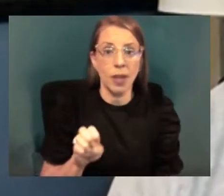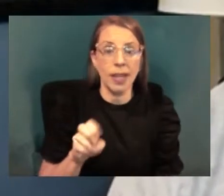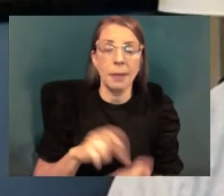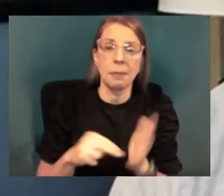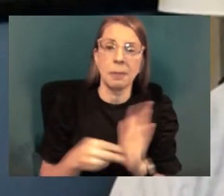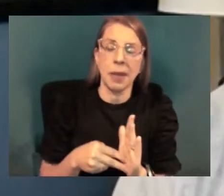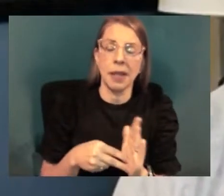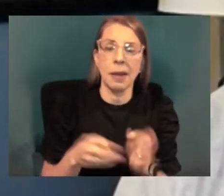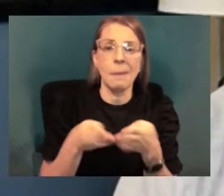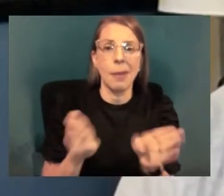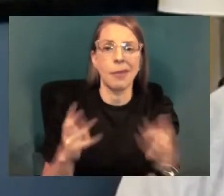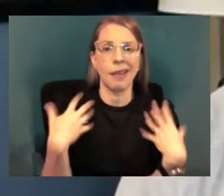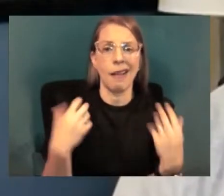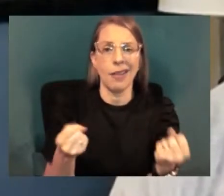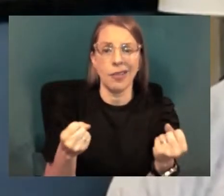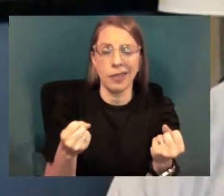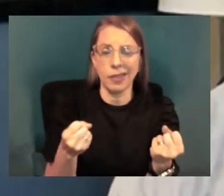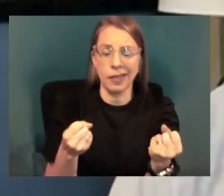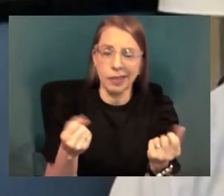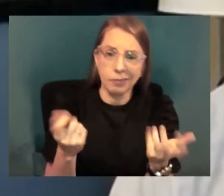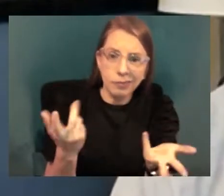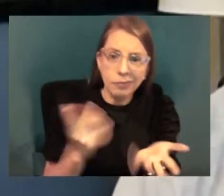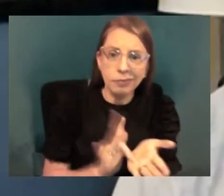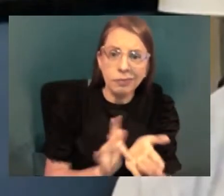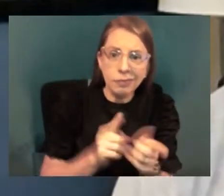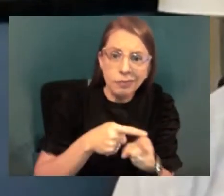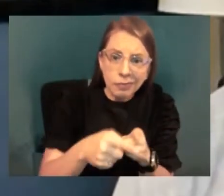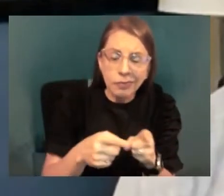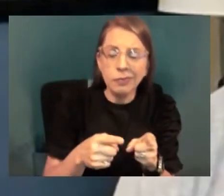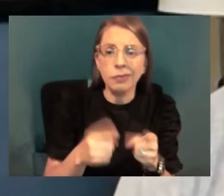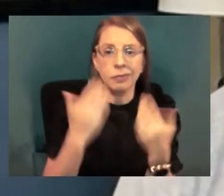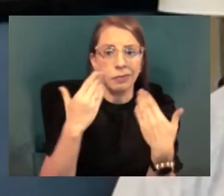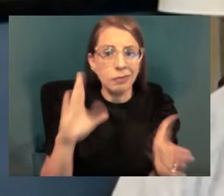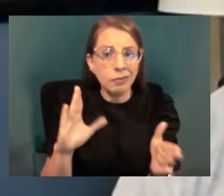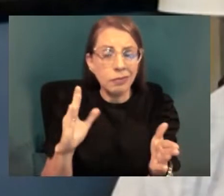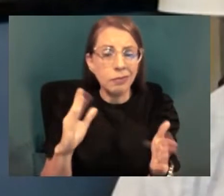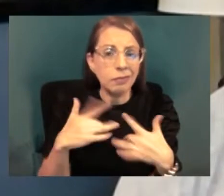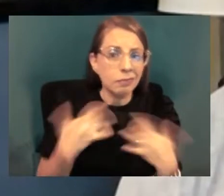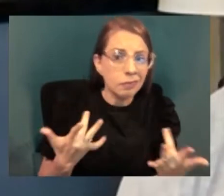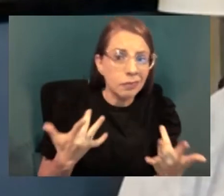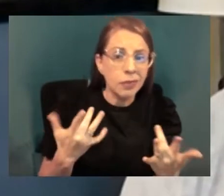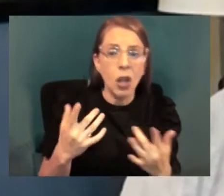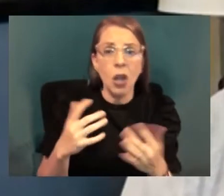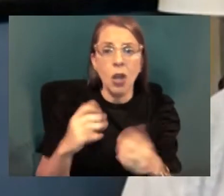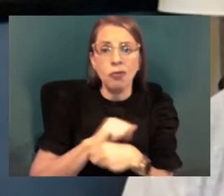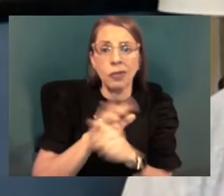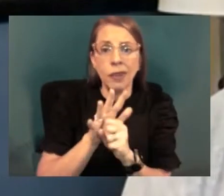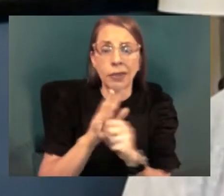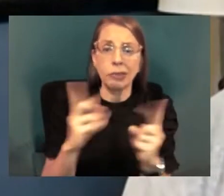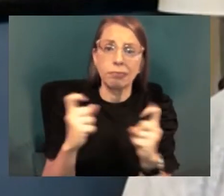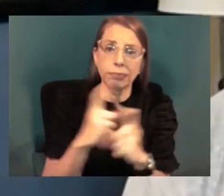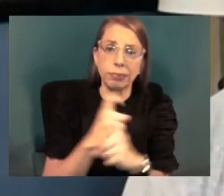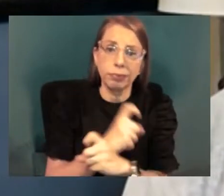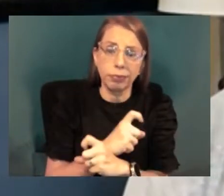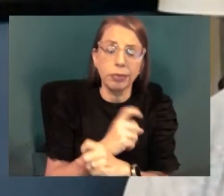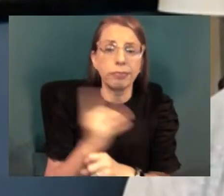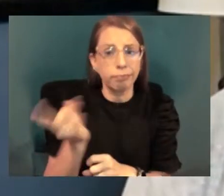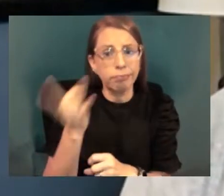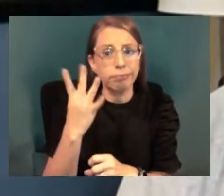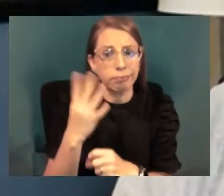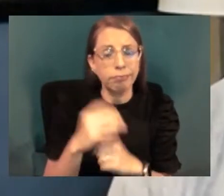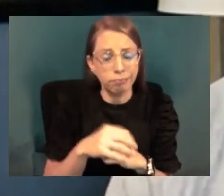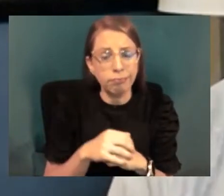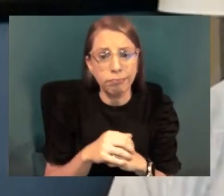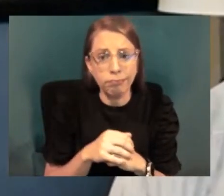health professionals, don't really know what's going on. Coronavirus is a complicated issue. We know the devastation that it's caused, the morbidity, the